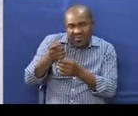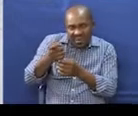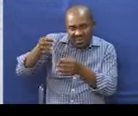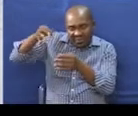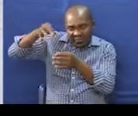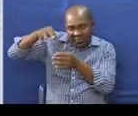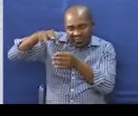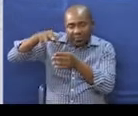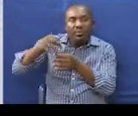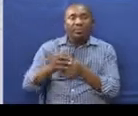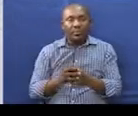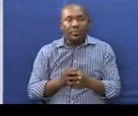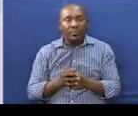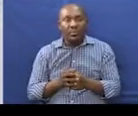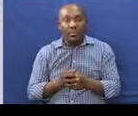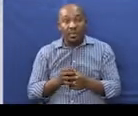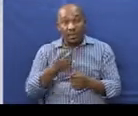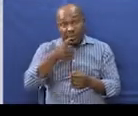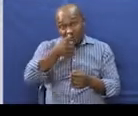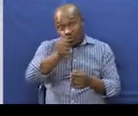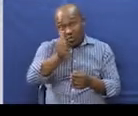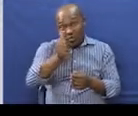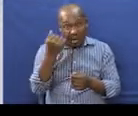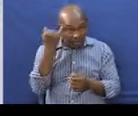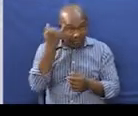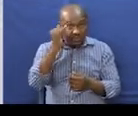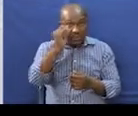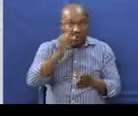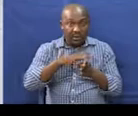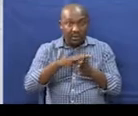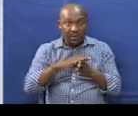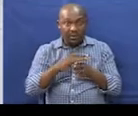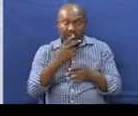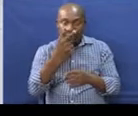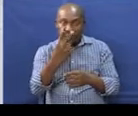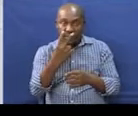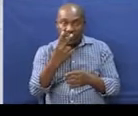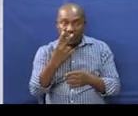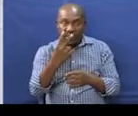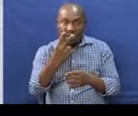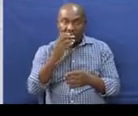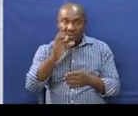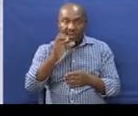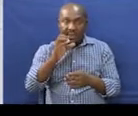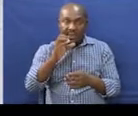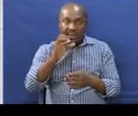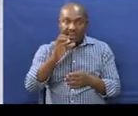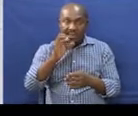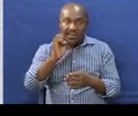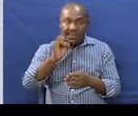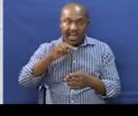are advised to use 2 centimeters cubed of the said sample